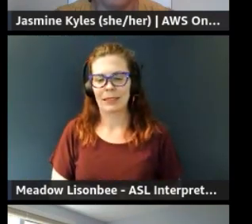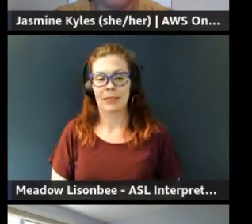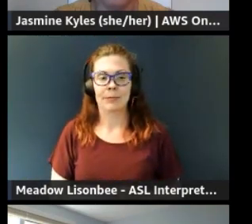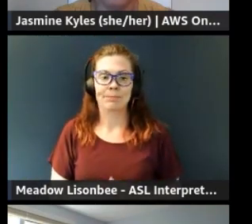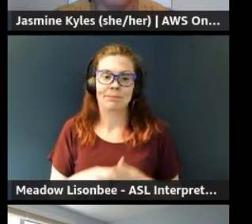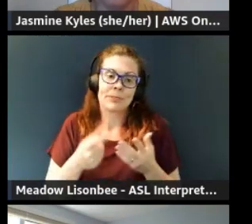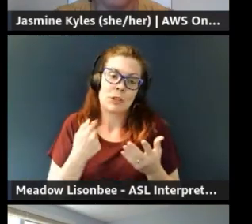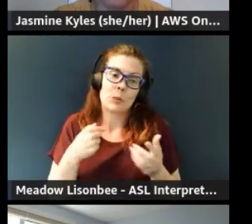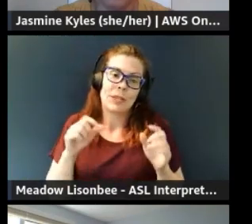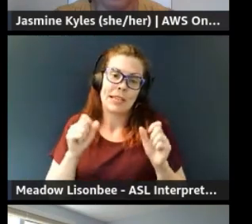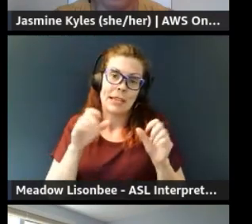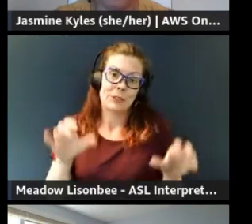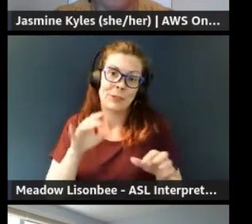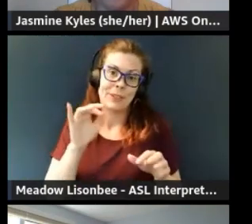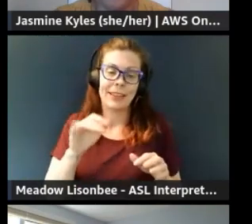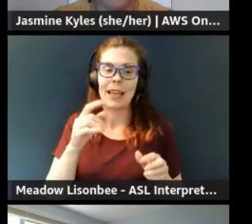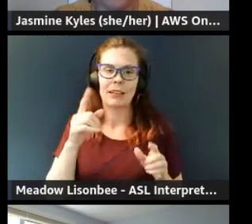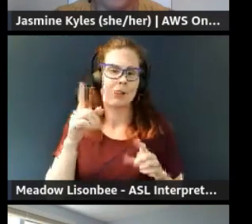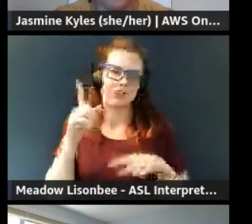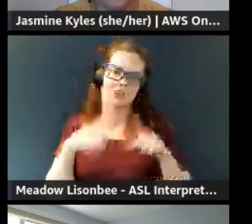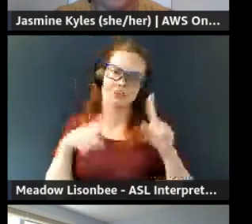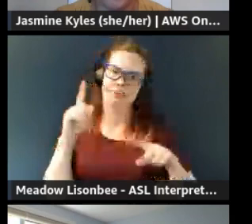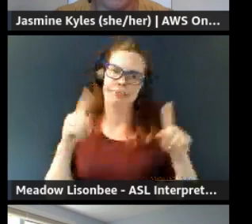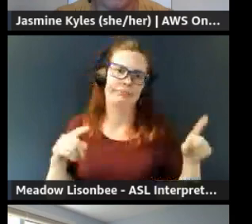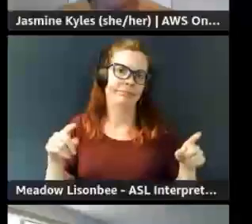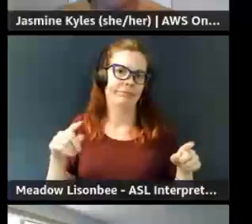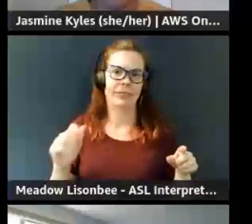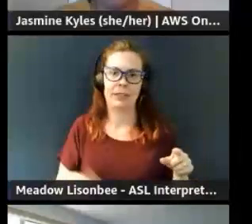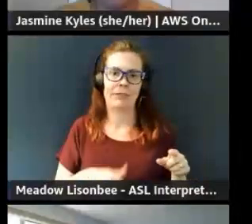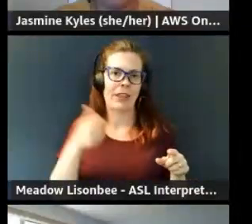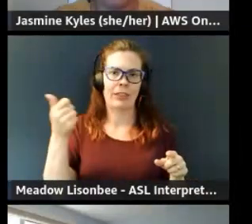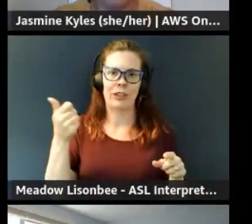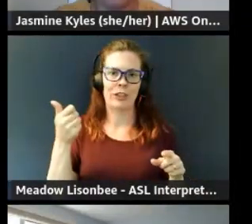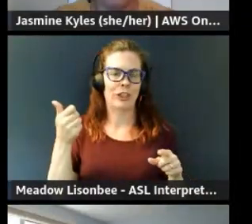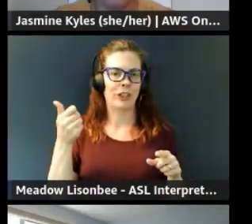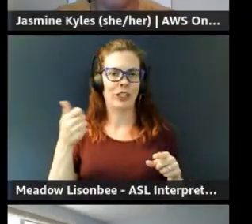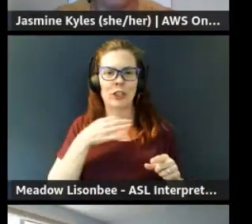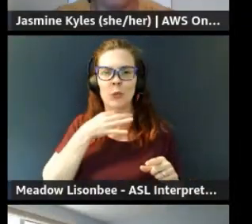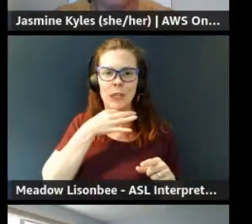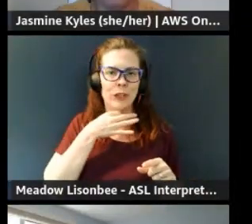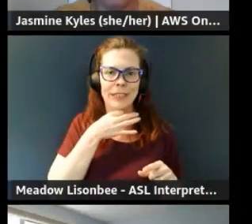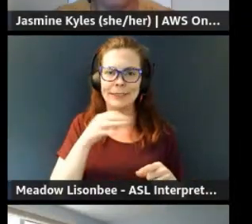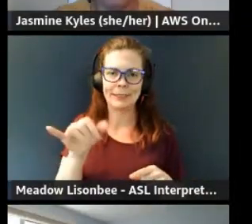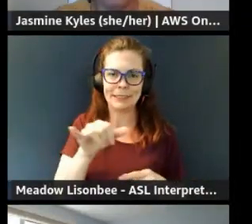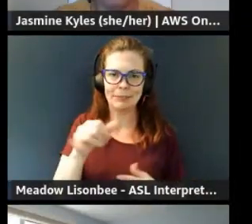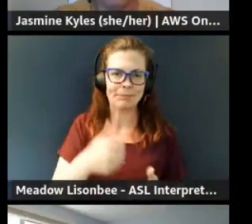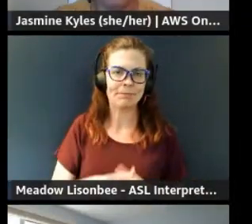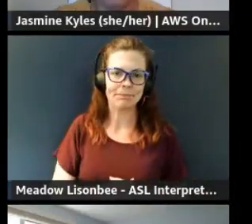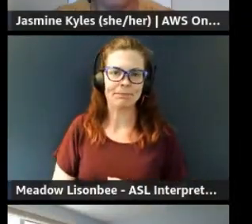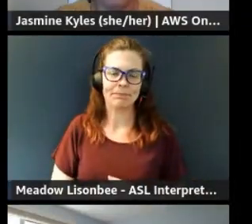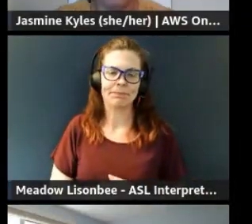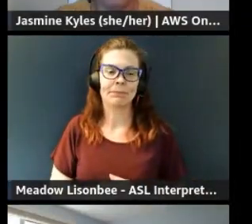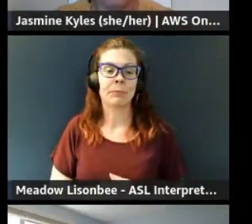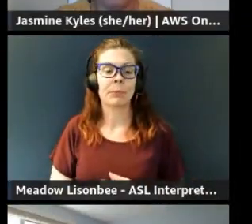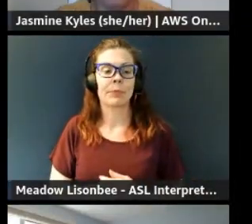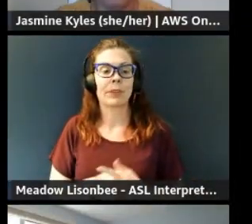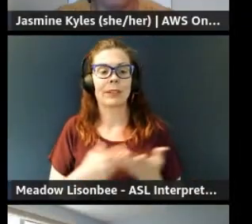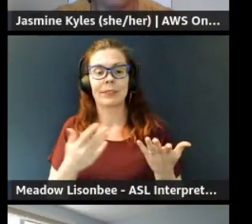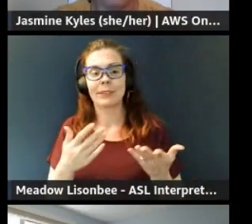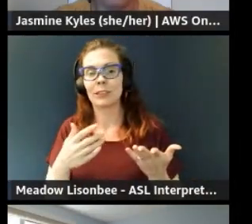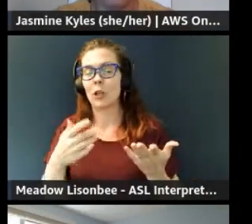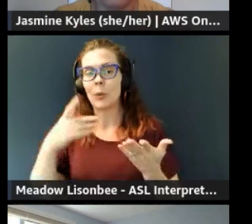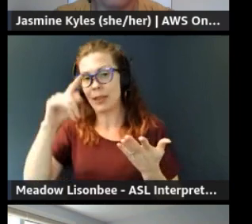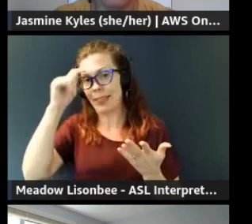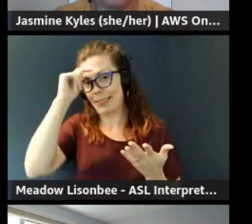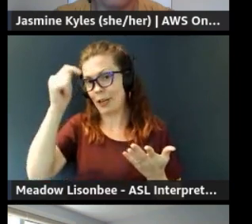So we can do this for a variety of other queries as well. Simply put, the theory of